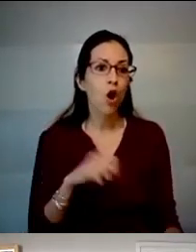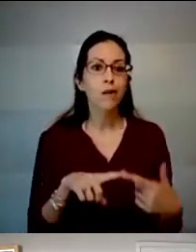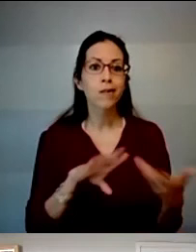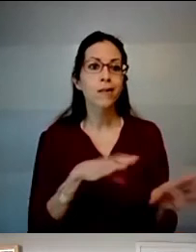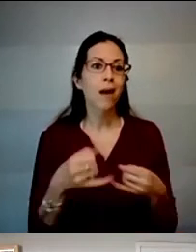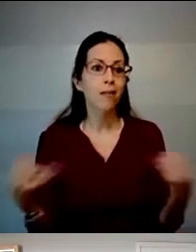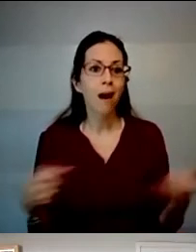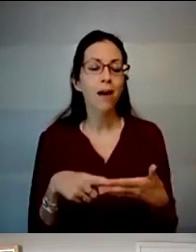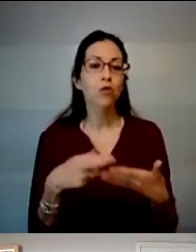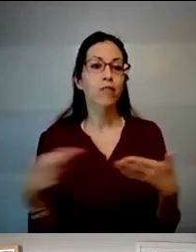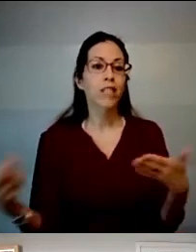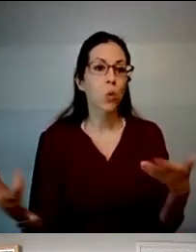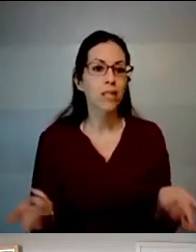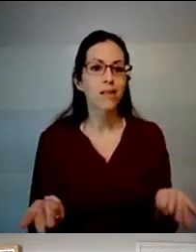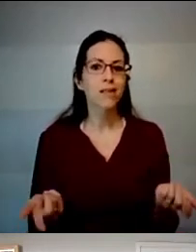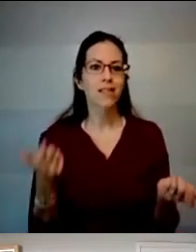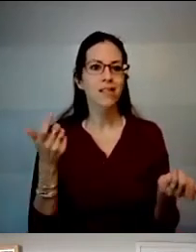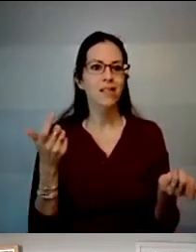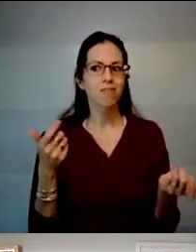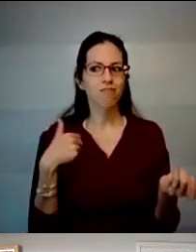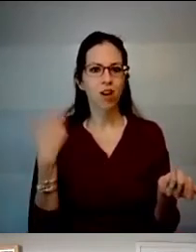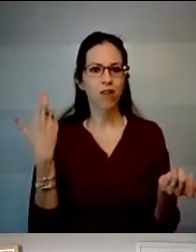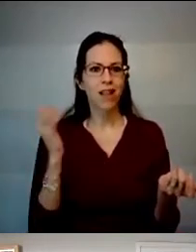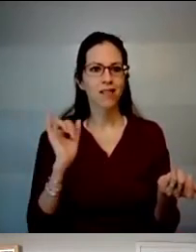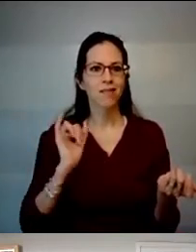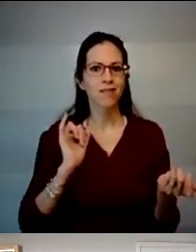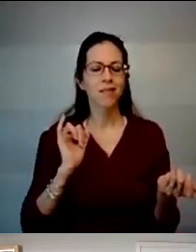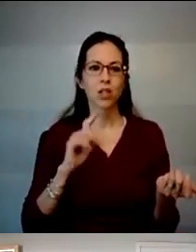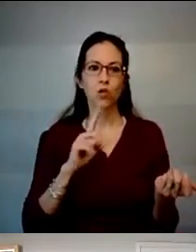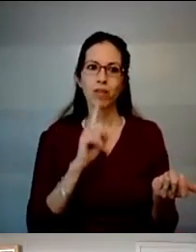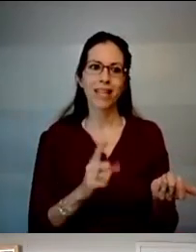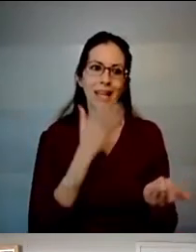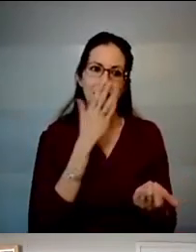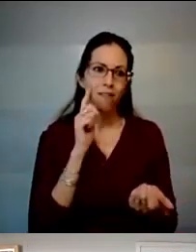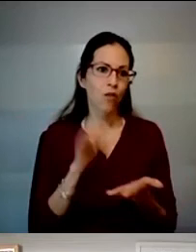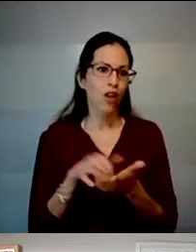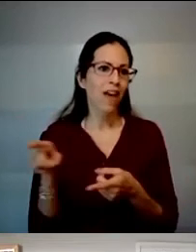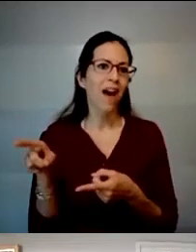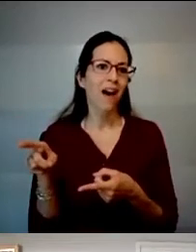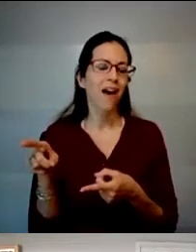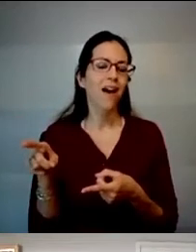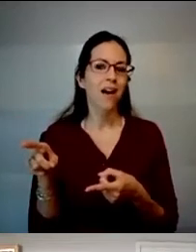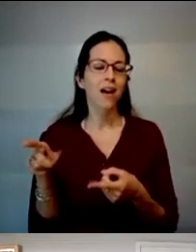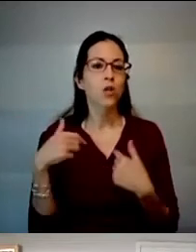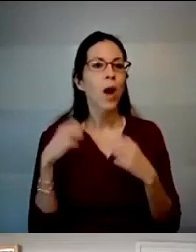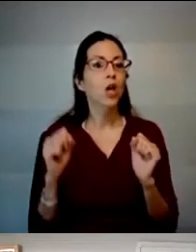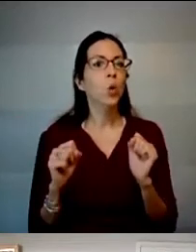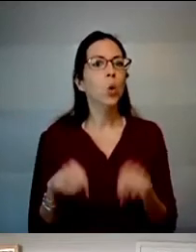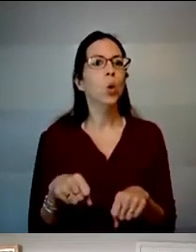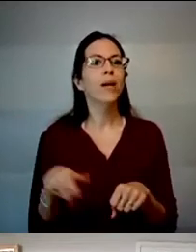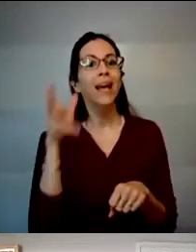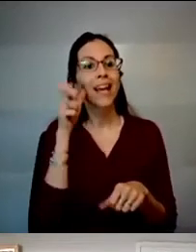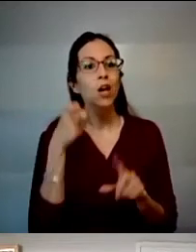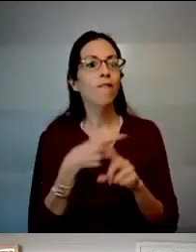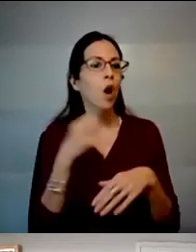of resources. And I just found myself being really thankful for that. So then we could kind of say, oh, I could hear from industry